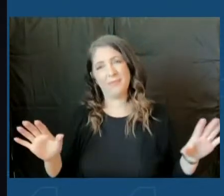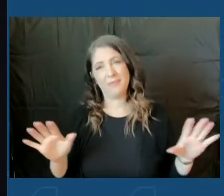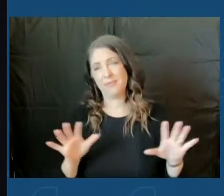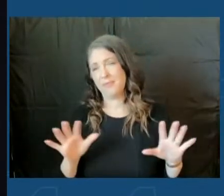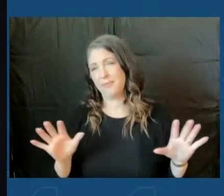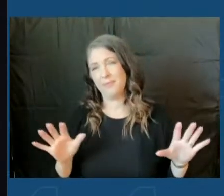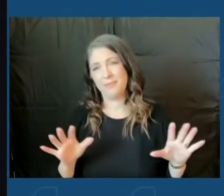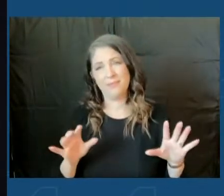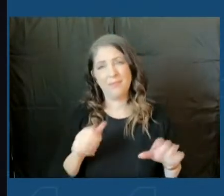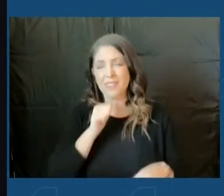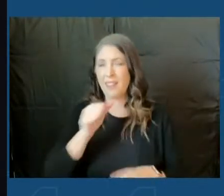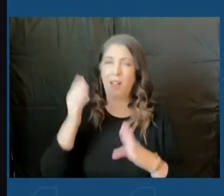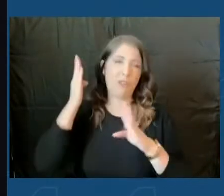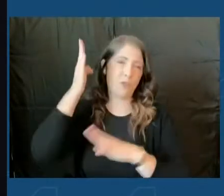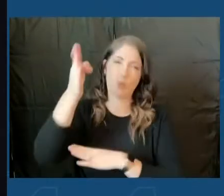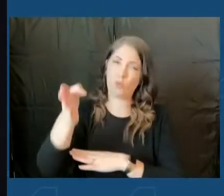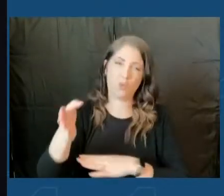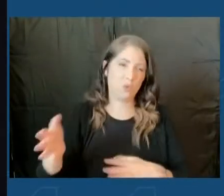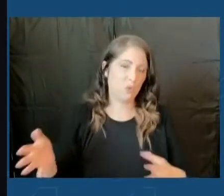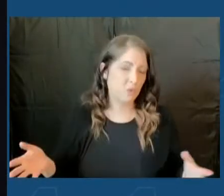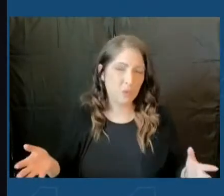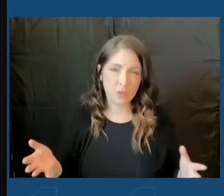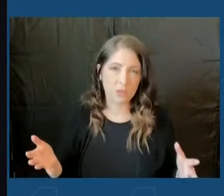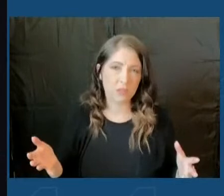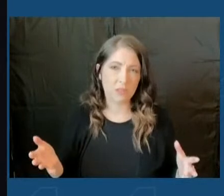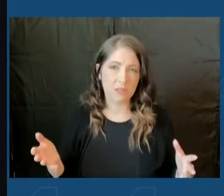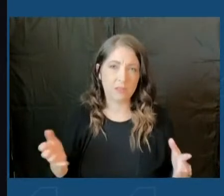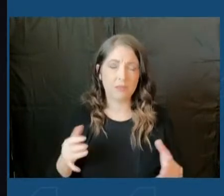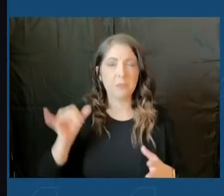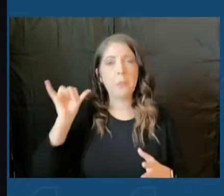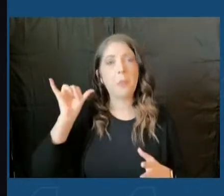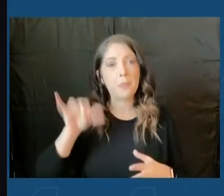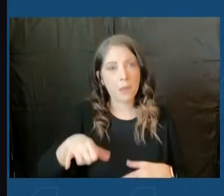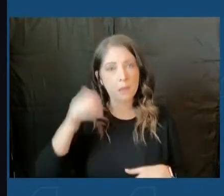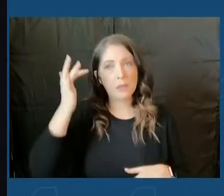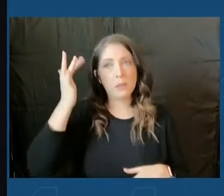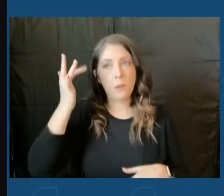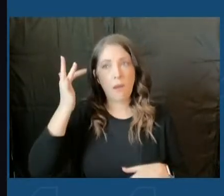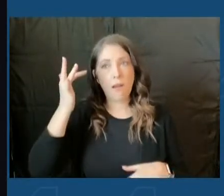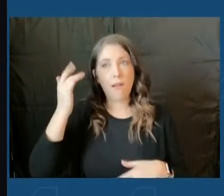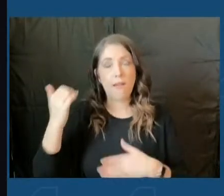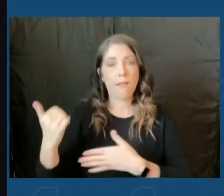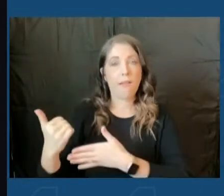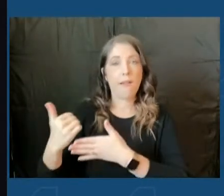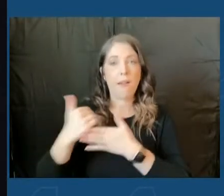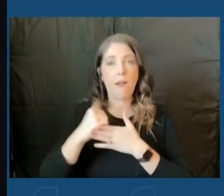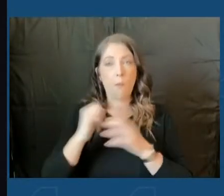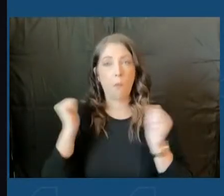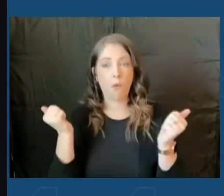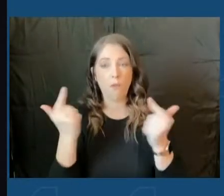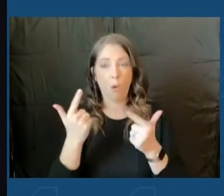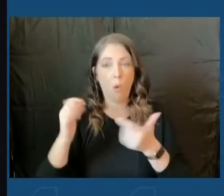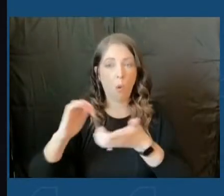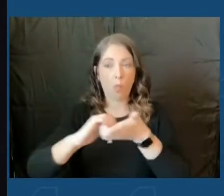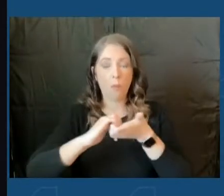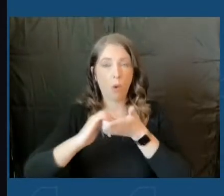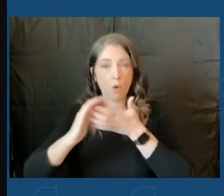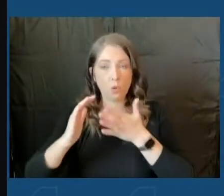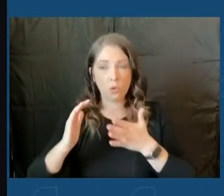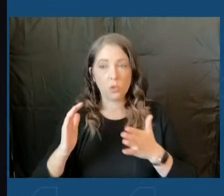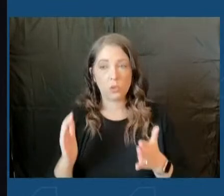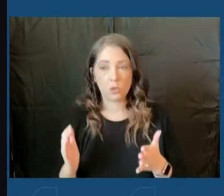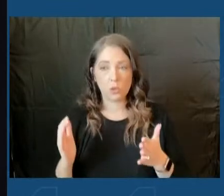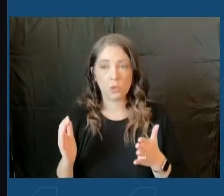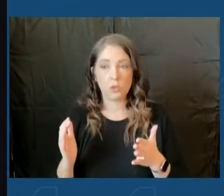go. And that's why, with the help of all of our partners, you know,